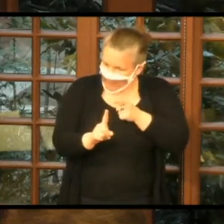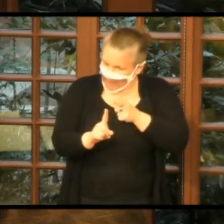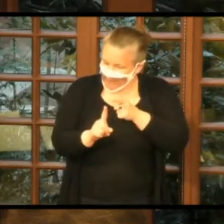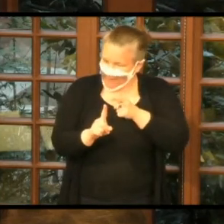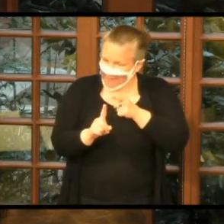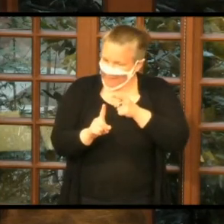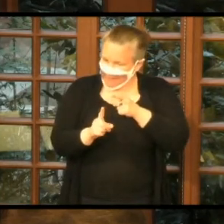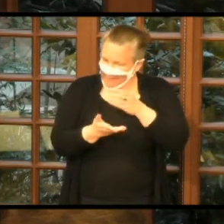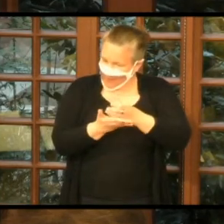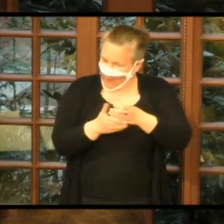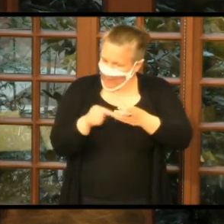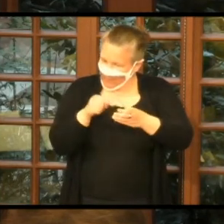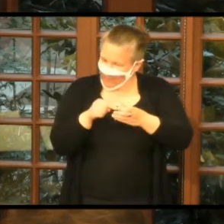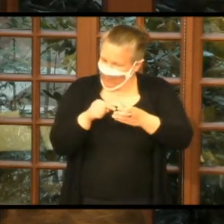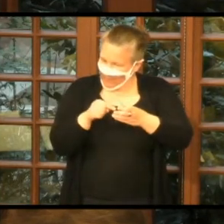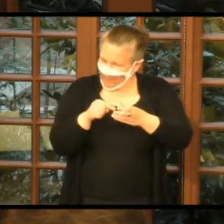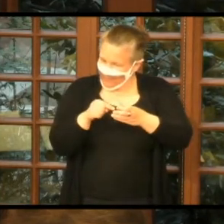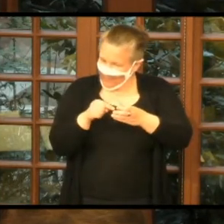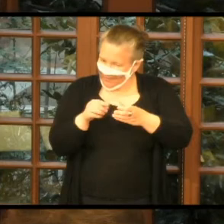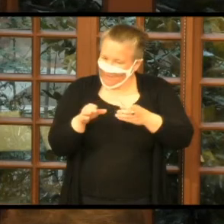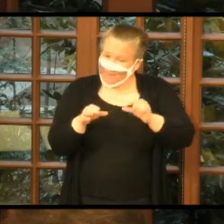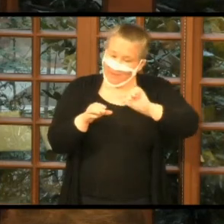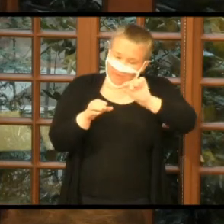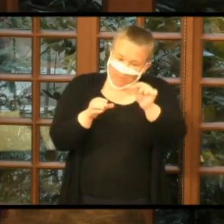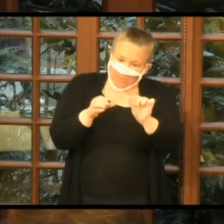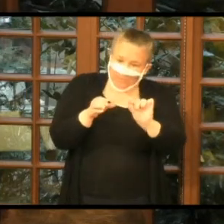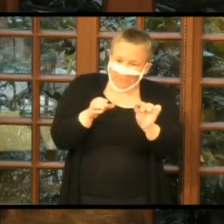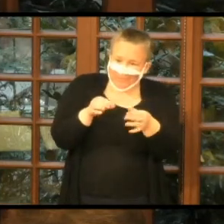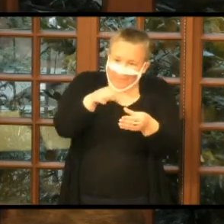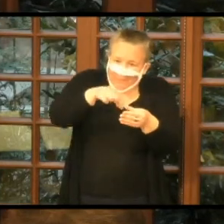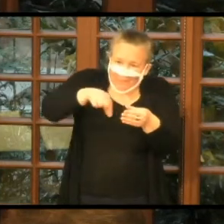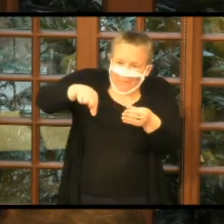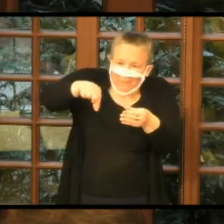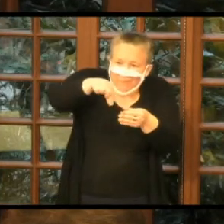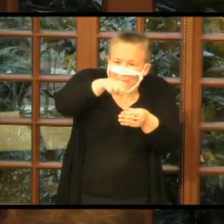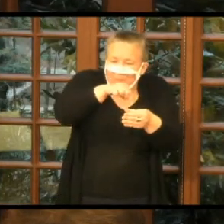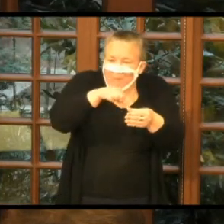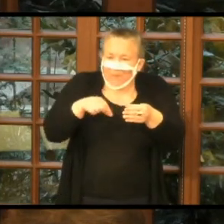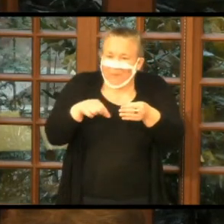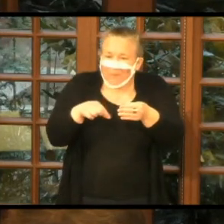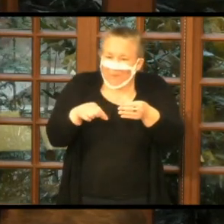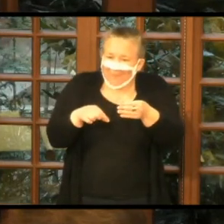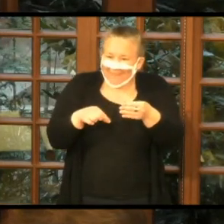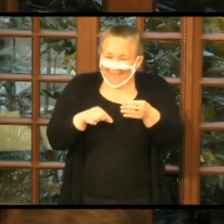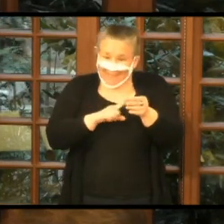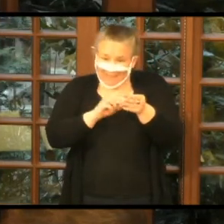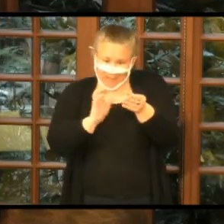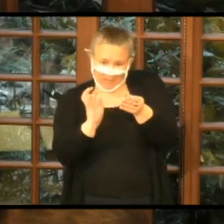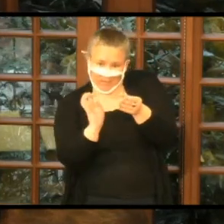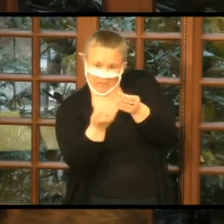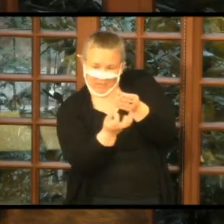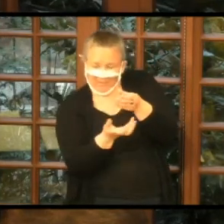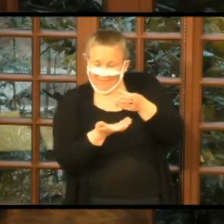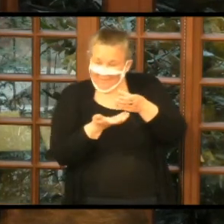cup with its scrolled handle and thin lip and delicately rendered constellation?